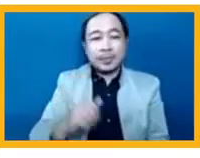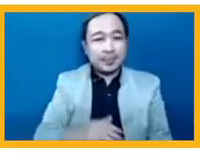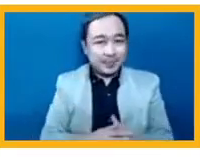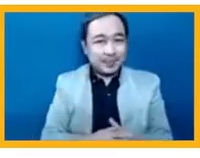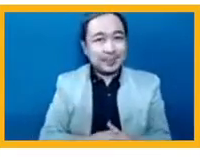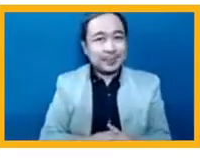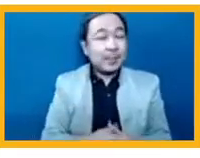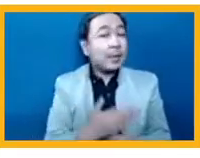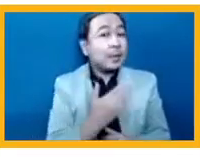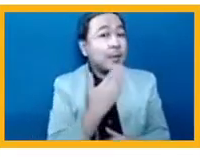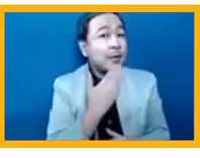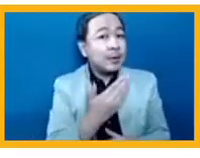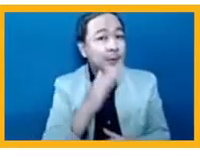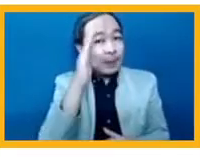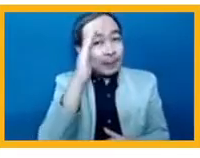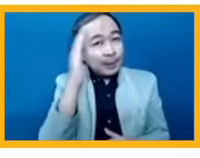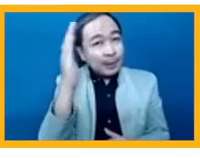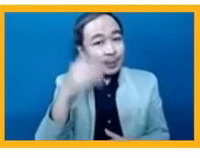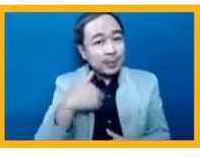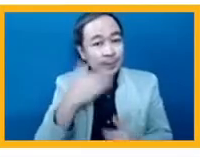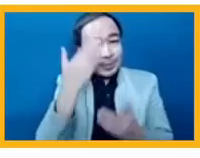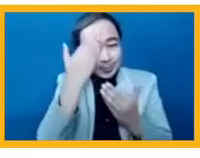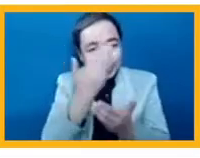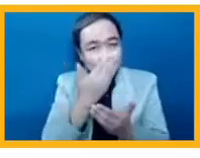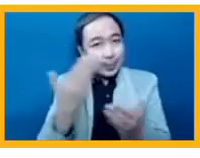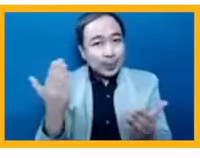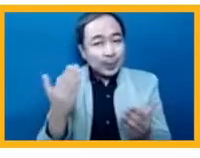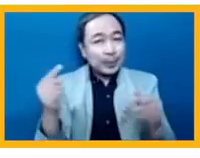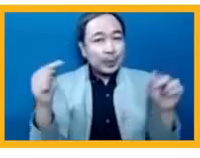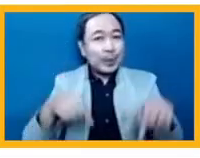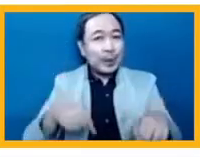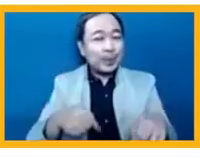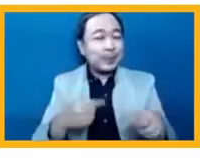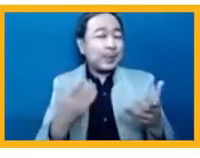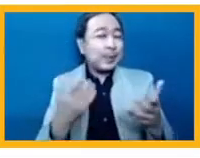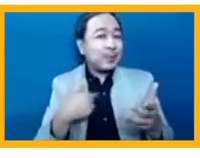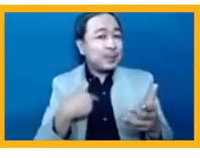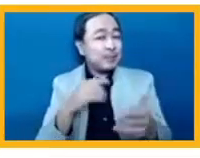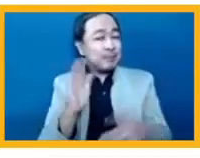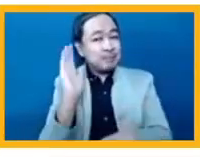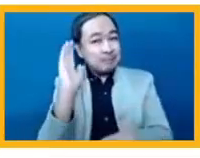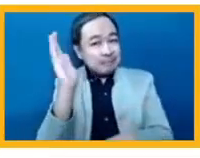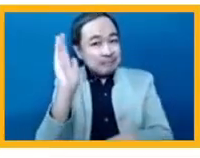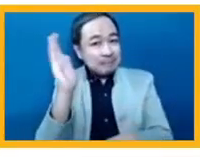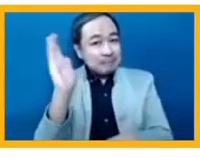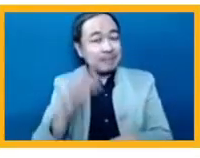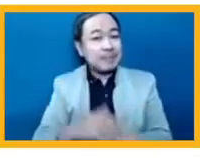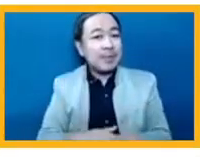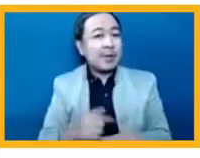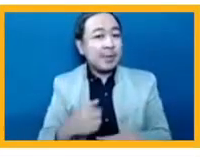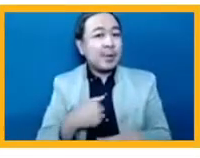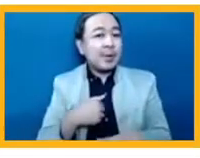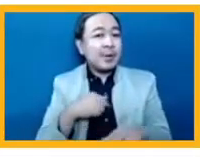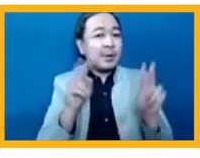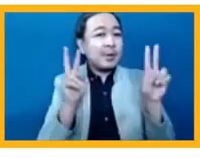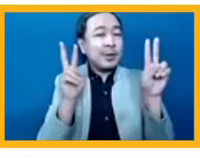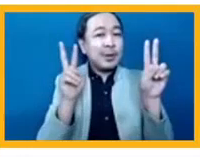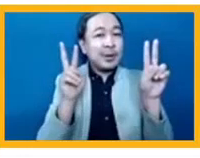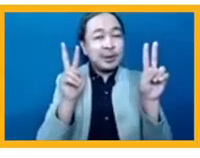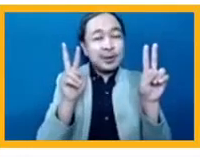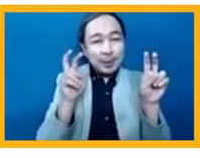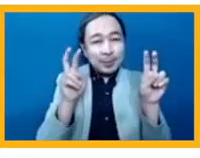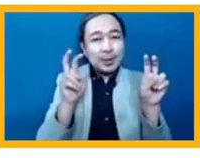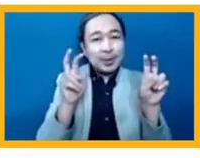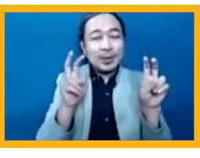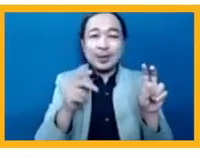everyone. It is indeed my honor and privilege to be here today speaking with all of you and discussing a topic that is often fraught with